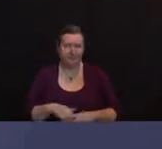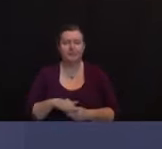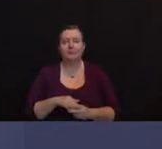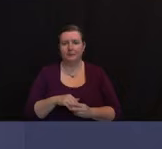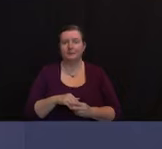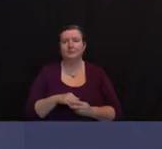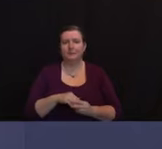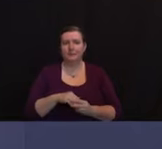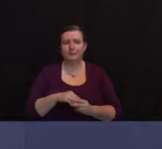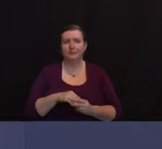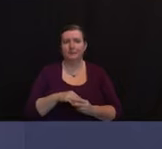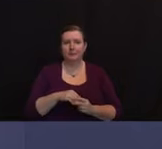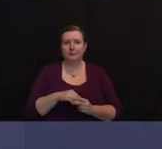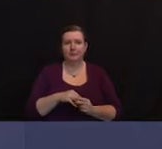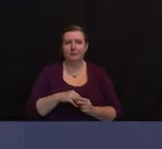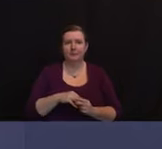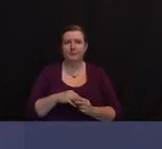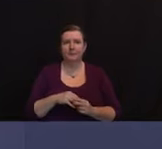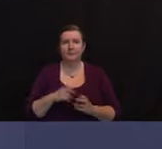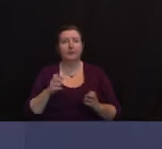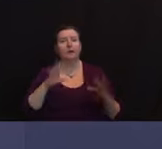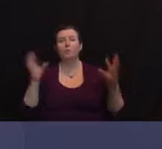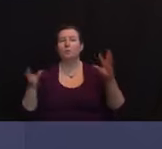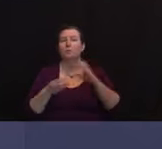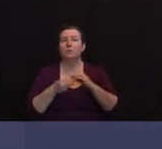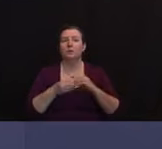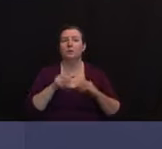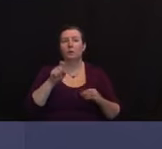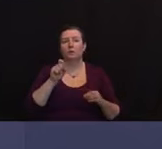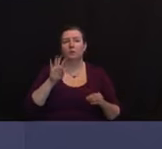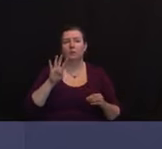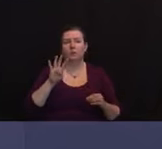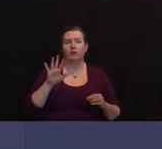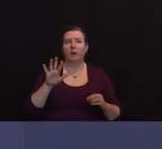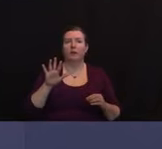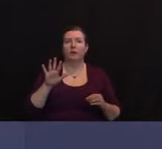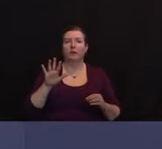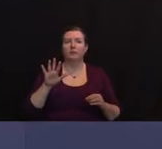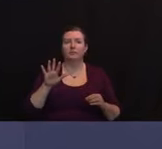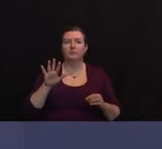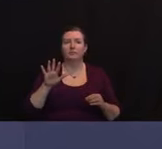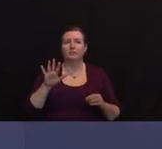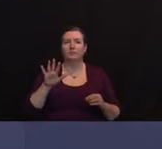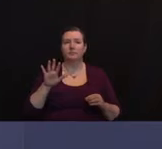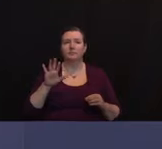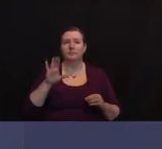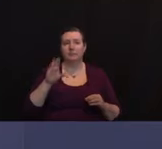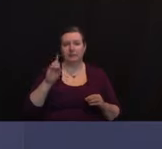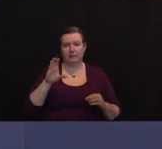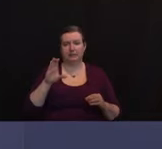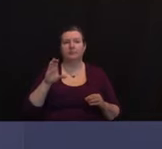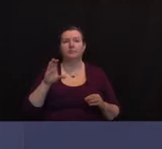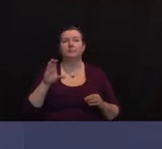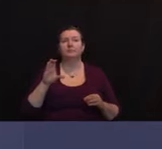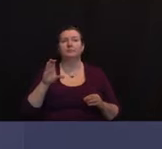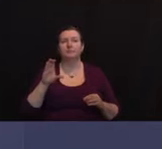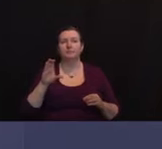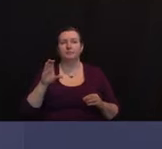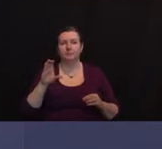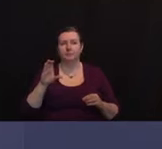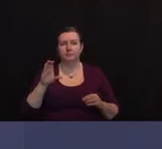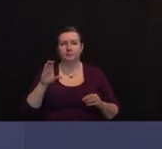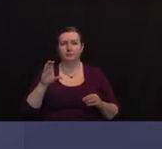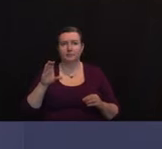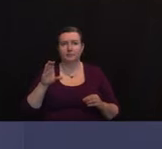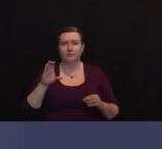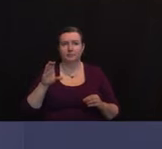There are now a total of 145 CDC variants of concern